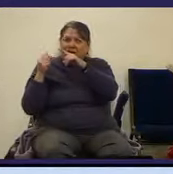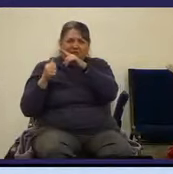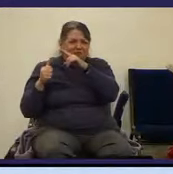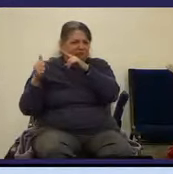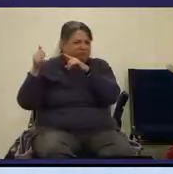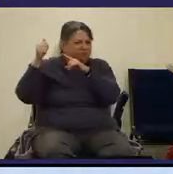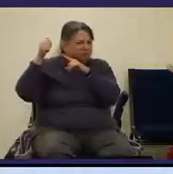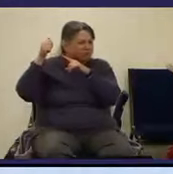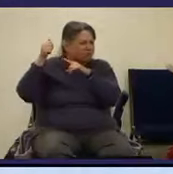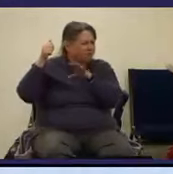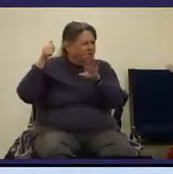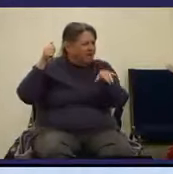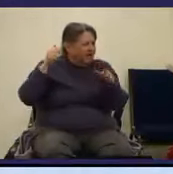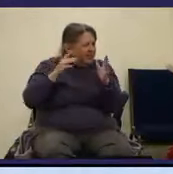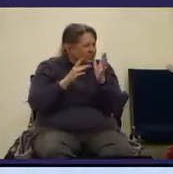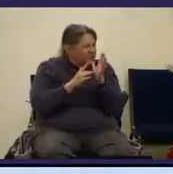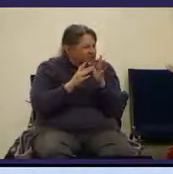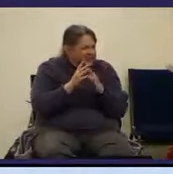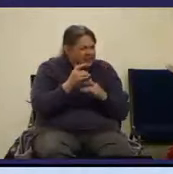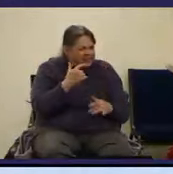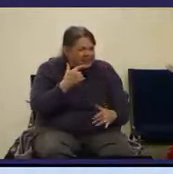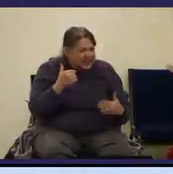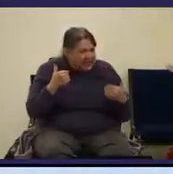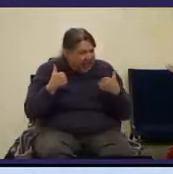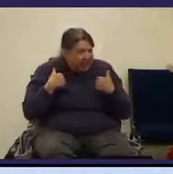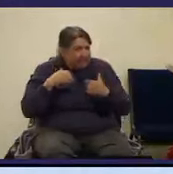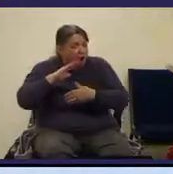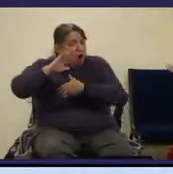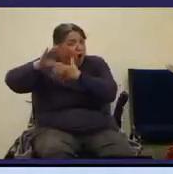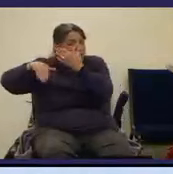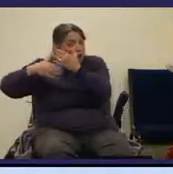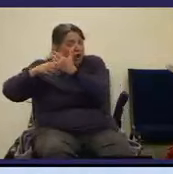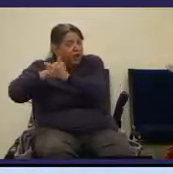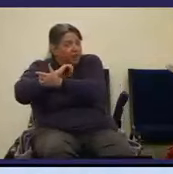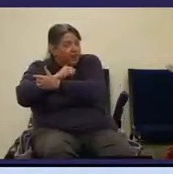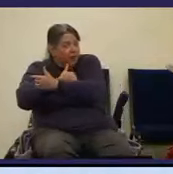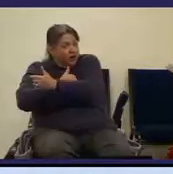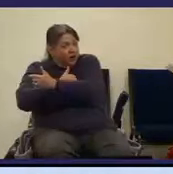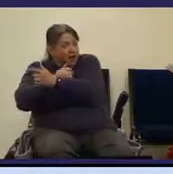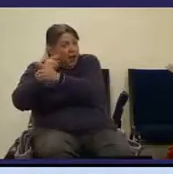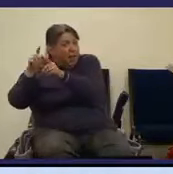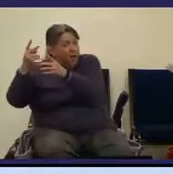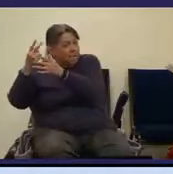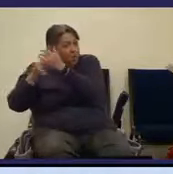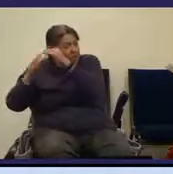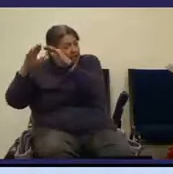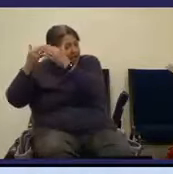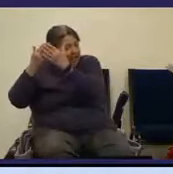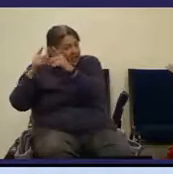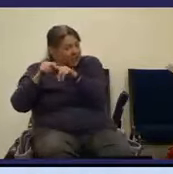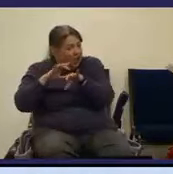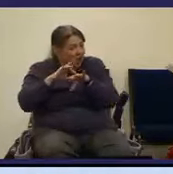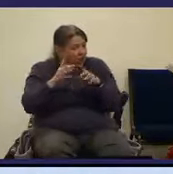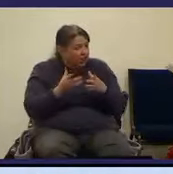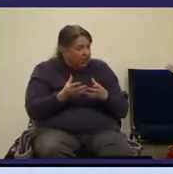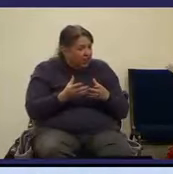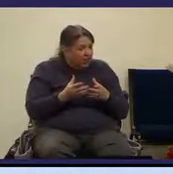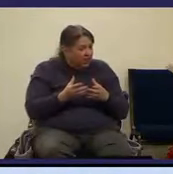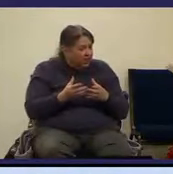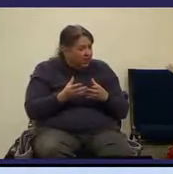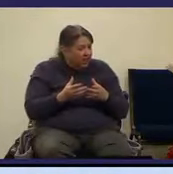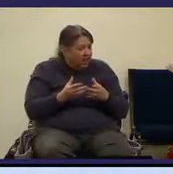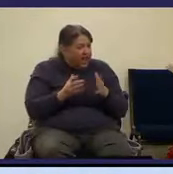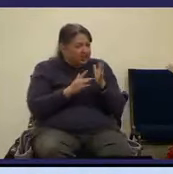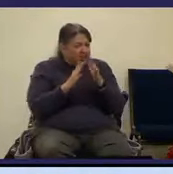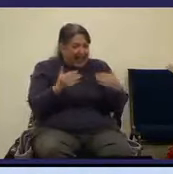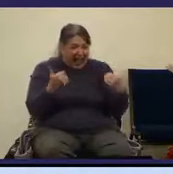Jesus says in the Bible that he has all authority in heaven and on earth. So how much authority does the devil have? If Jesus has